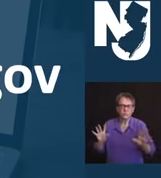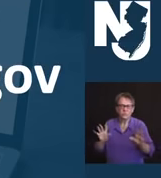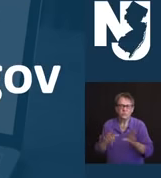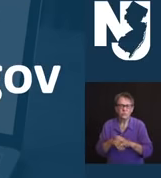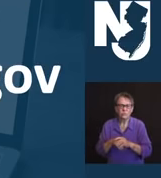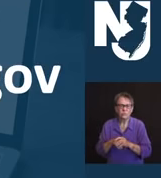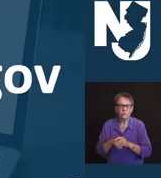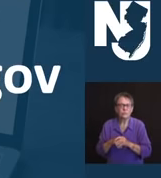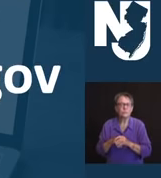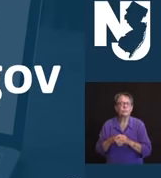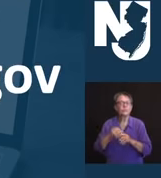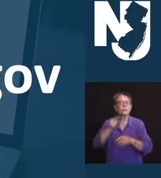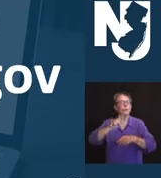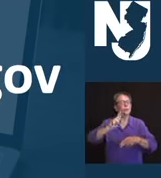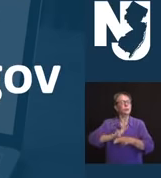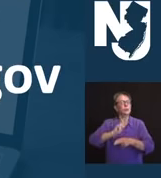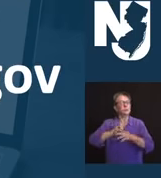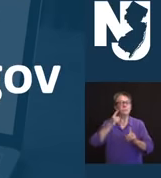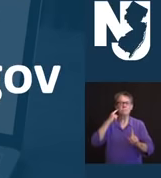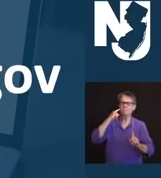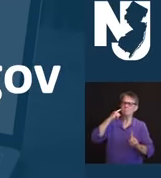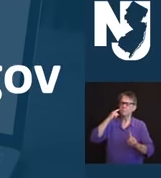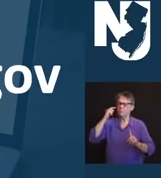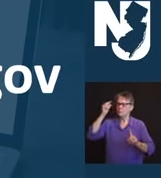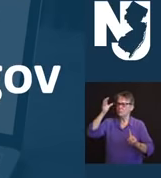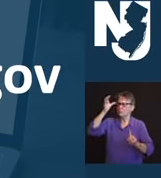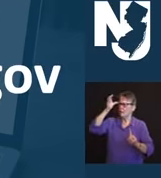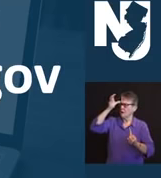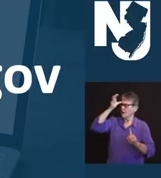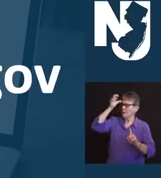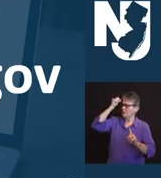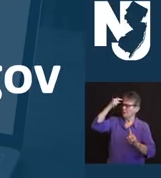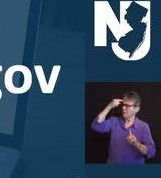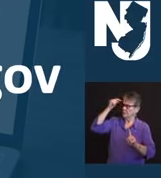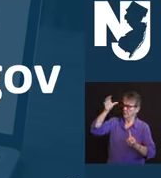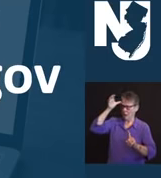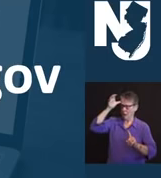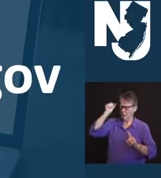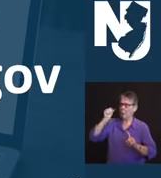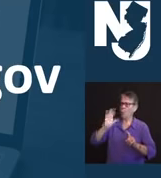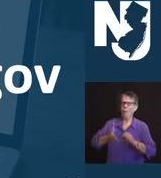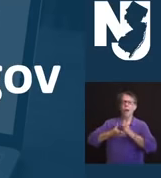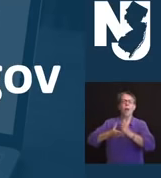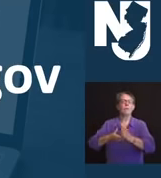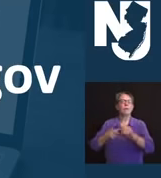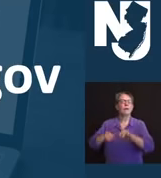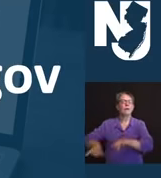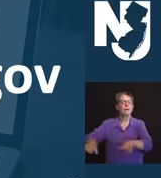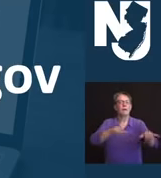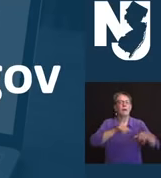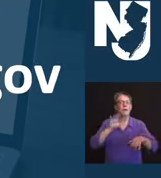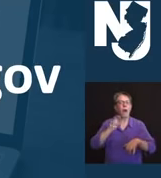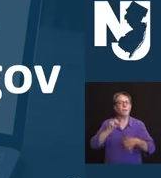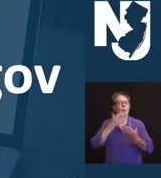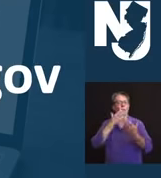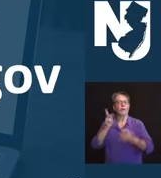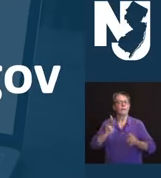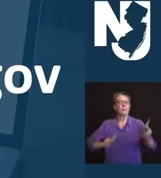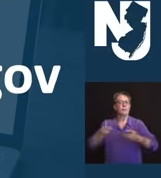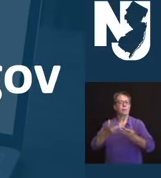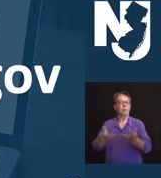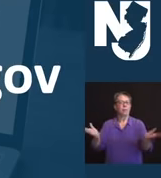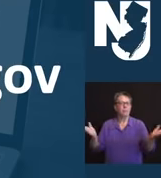track the right way, and we will get to July 2nd as we have planned. And as I mentioned, we intend to make further announcements over the coming days